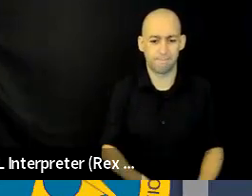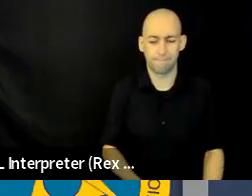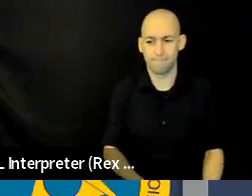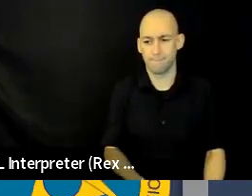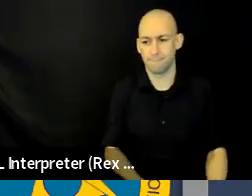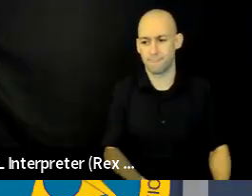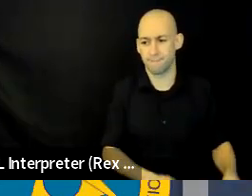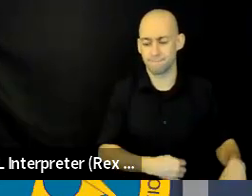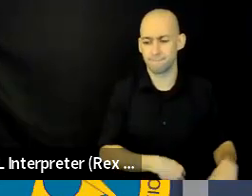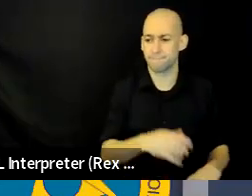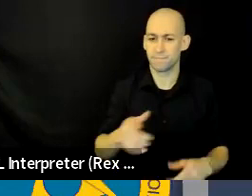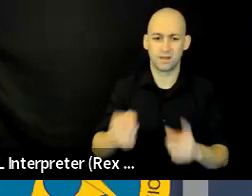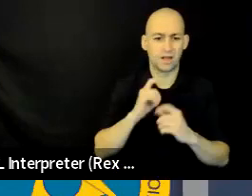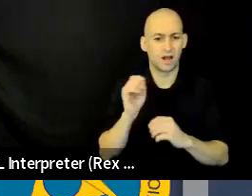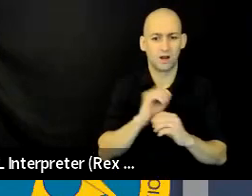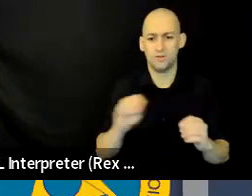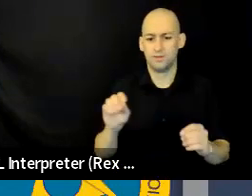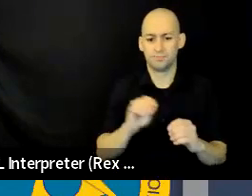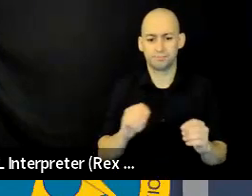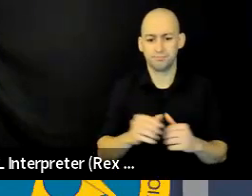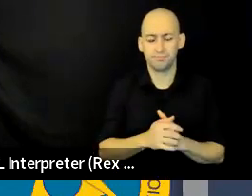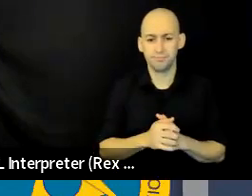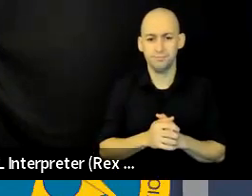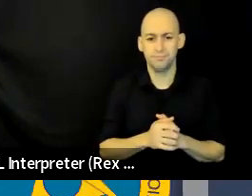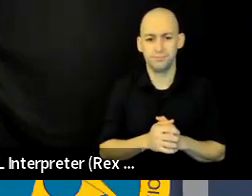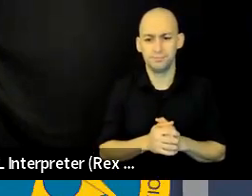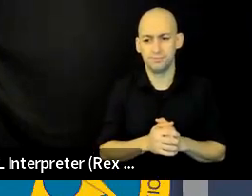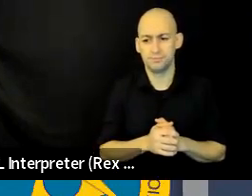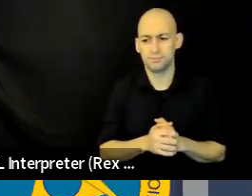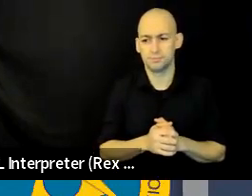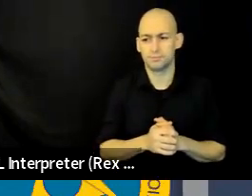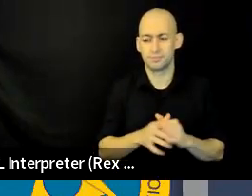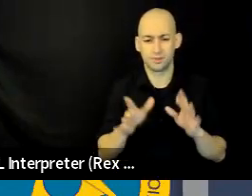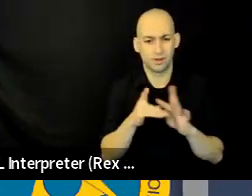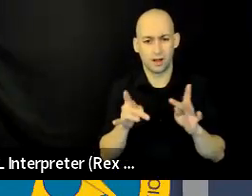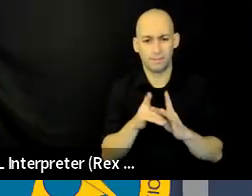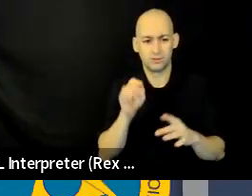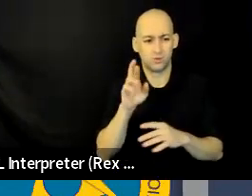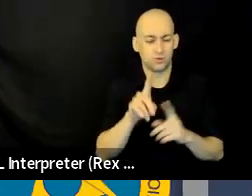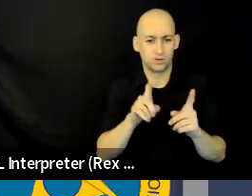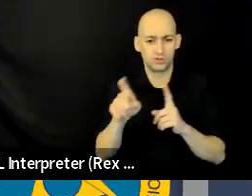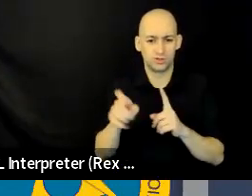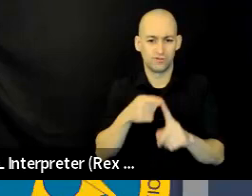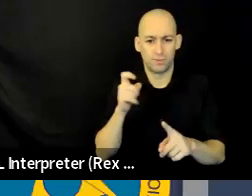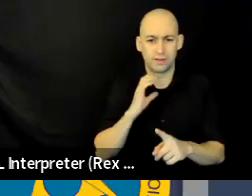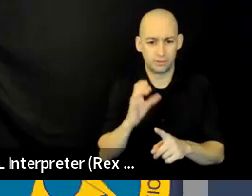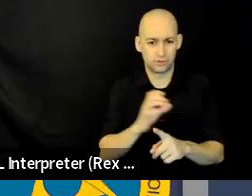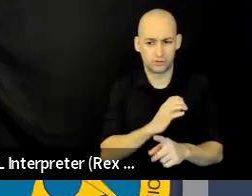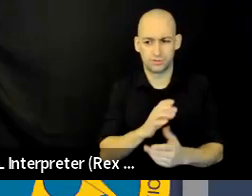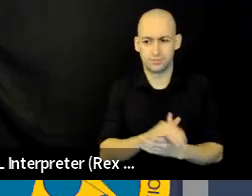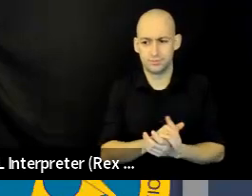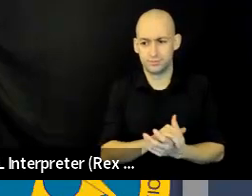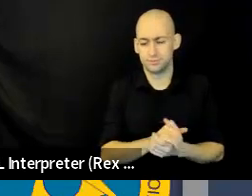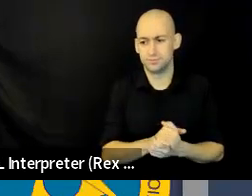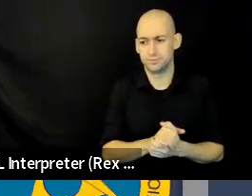We received no other request to comment on these items. Thank you. Okay, do we have any comments or questions from the commissioners?